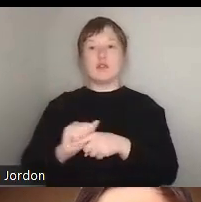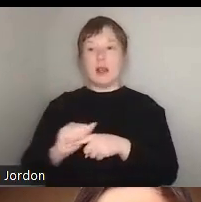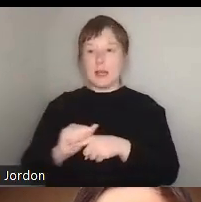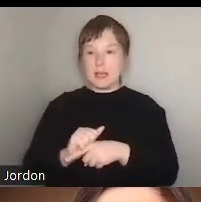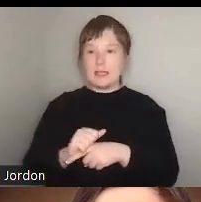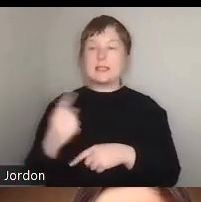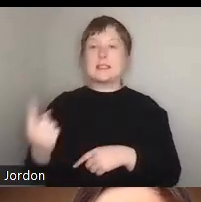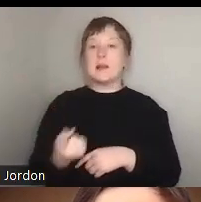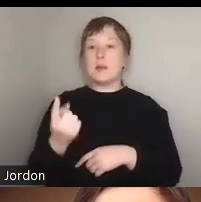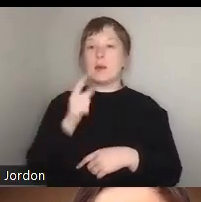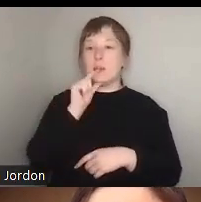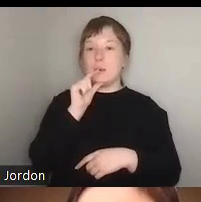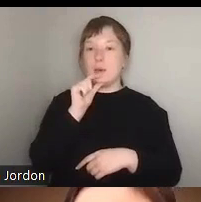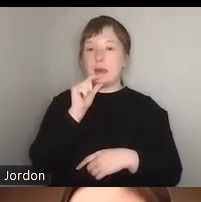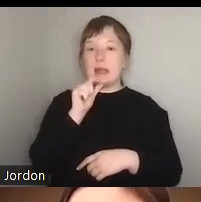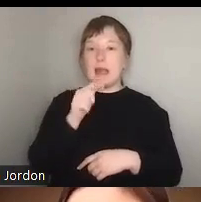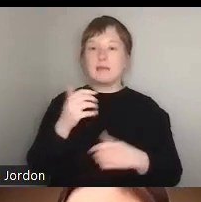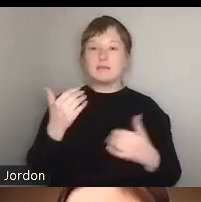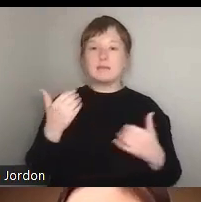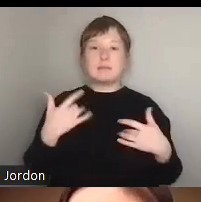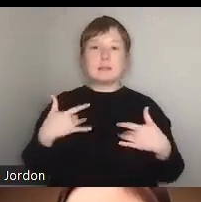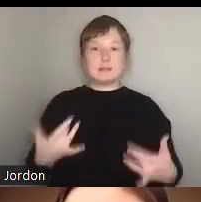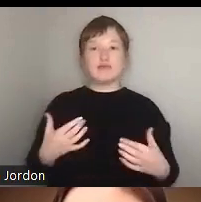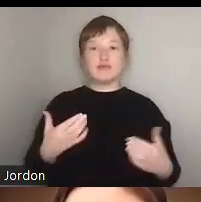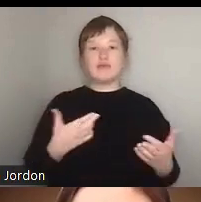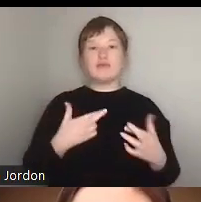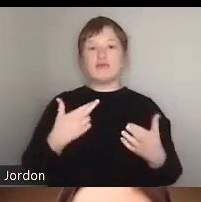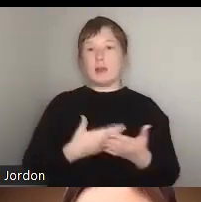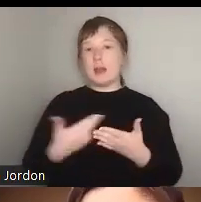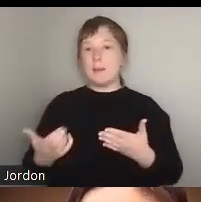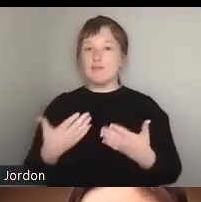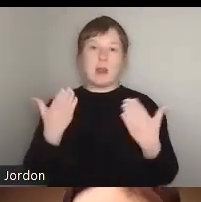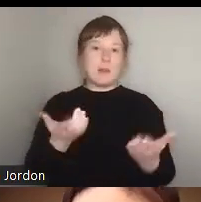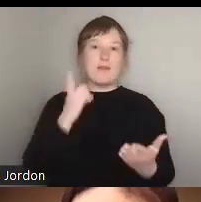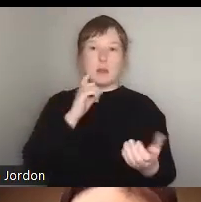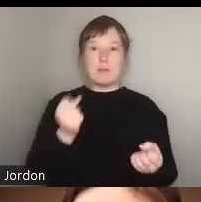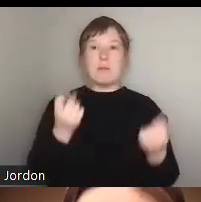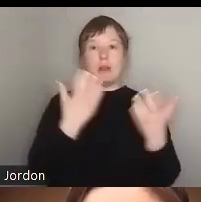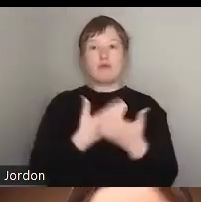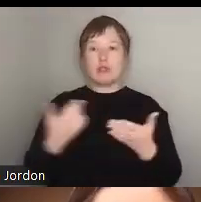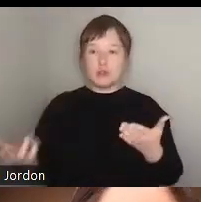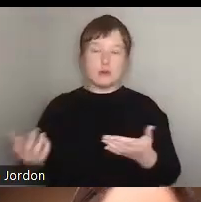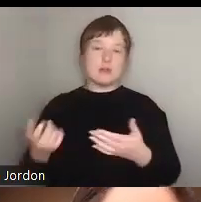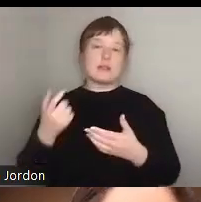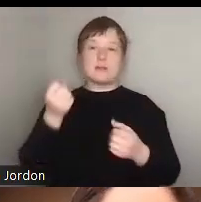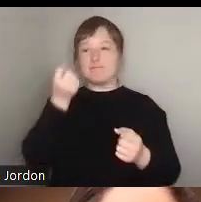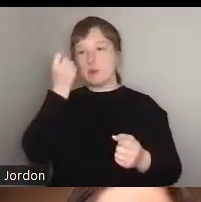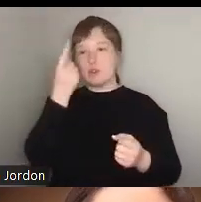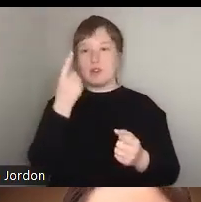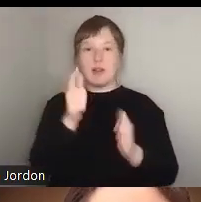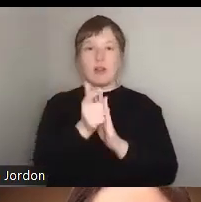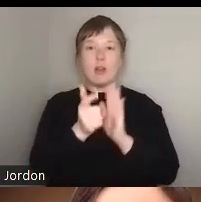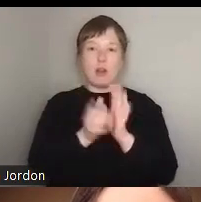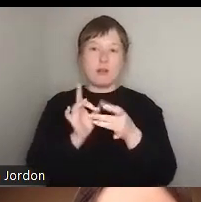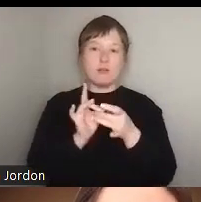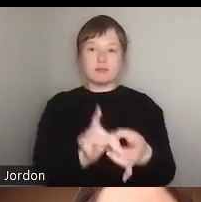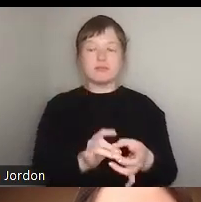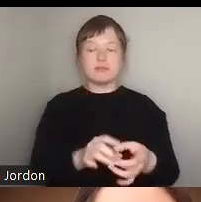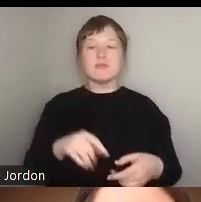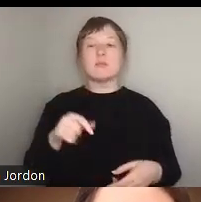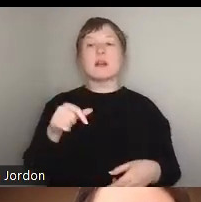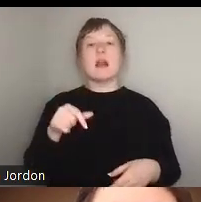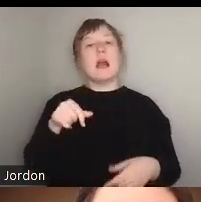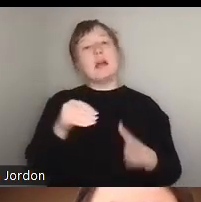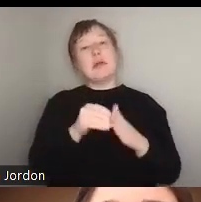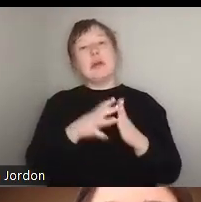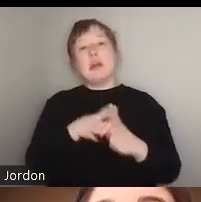someone that seems to be a recommended resource to go to if you're looking for information to understand the law around it. But so this I put here